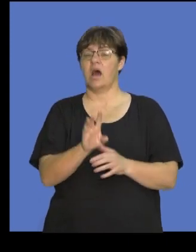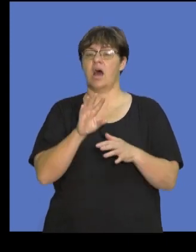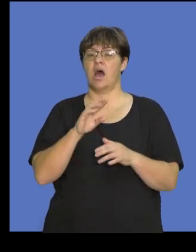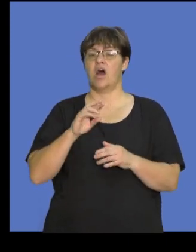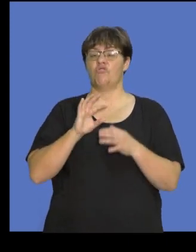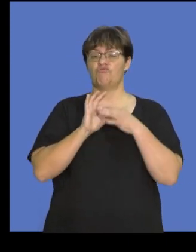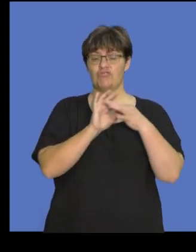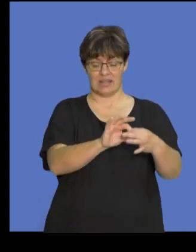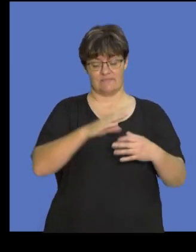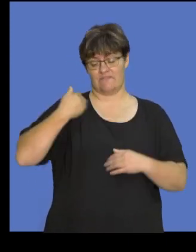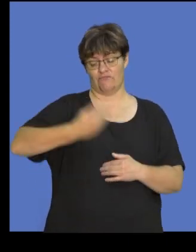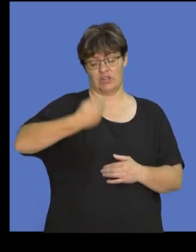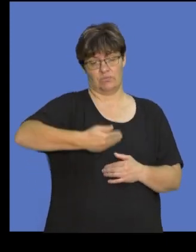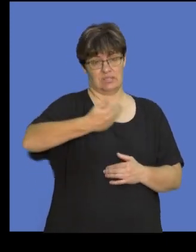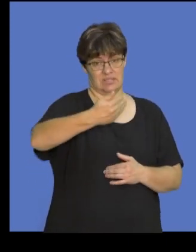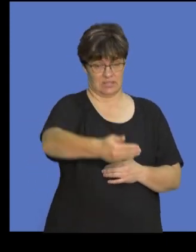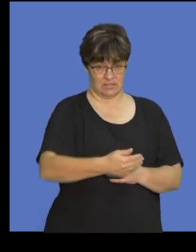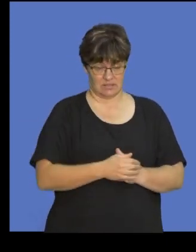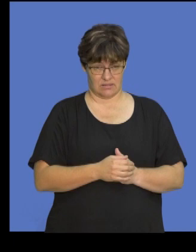relative frequency.